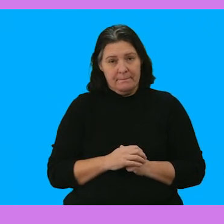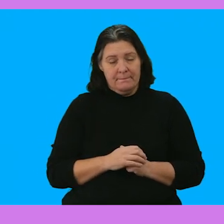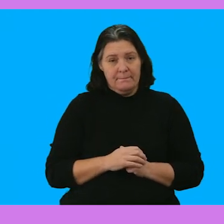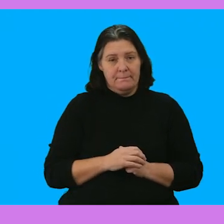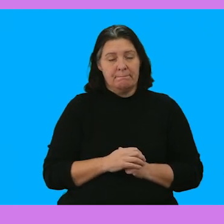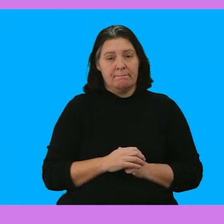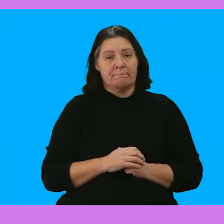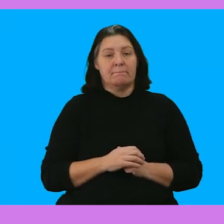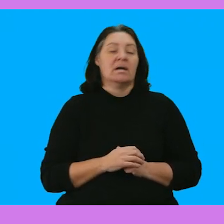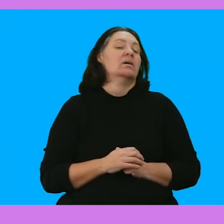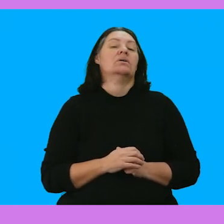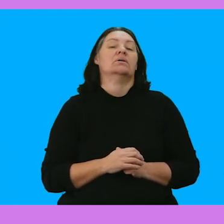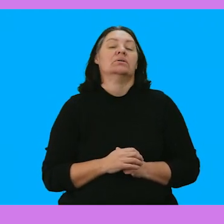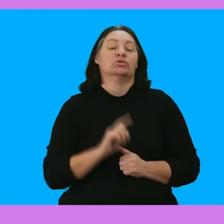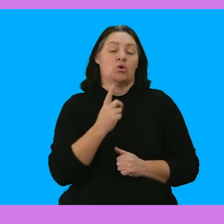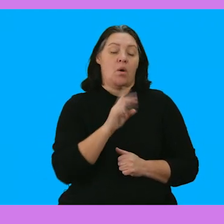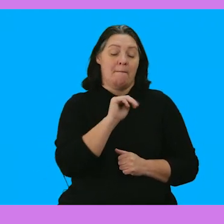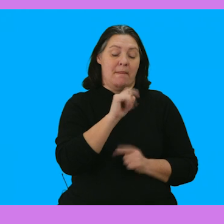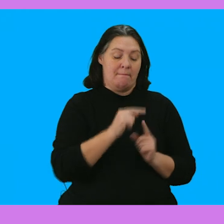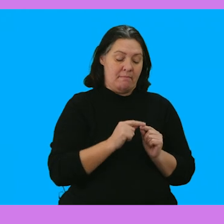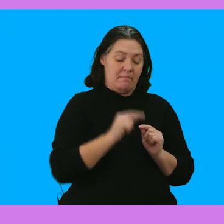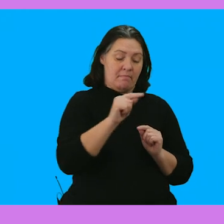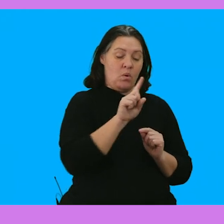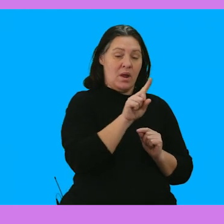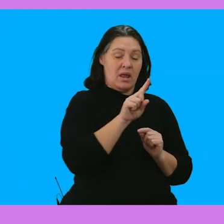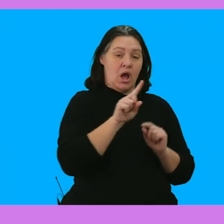centimeters. Guys, are we clear? So first of all, I took the